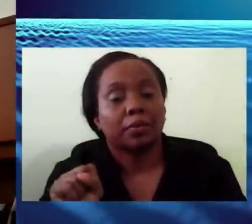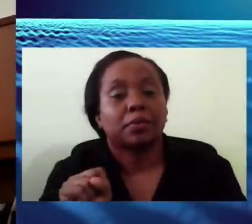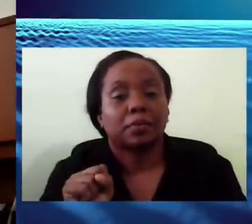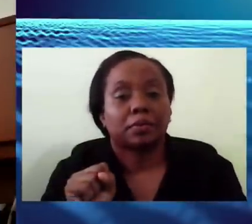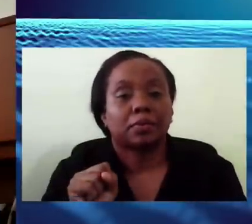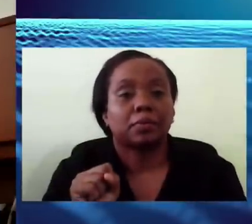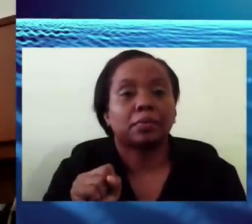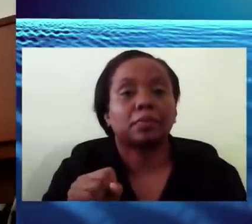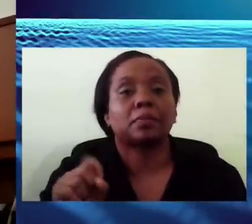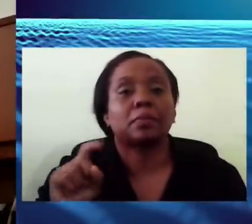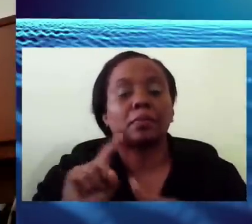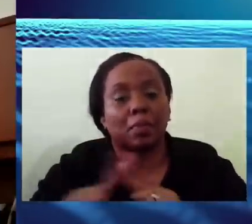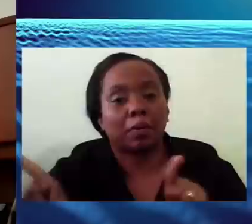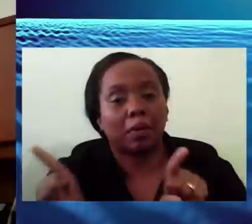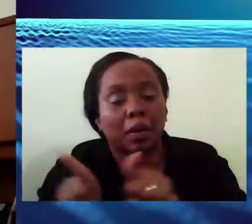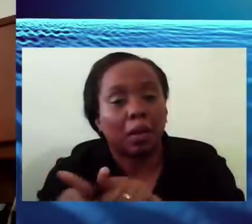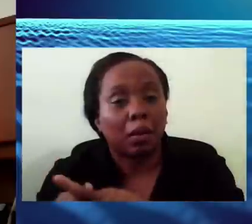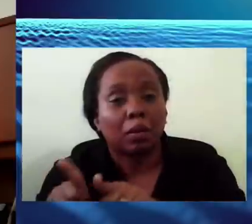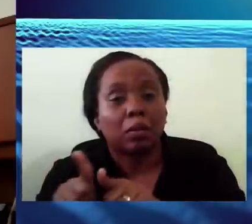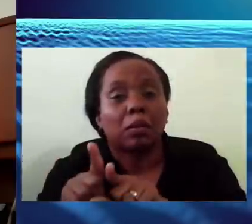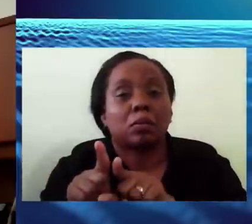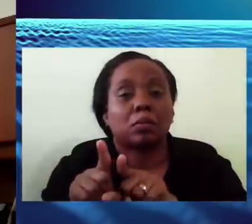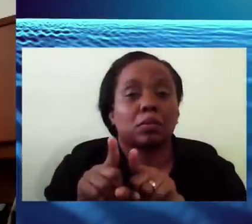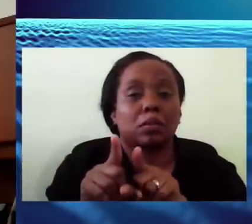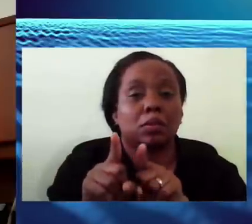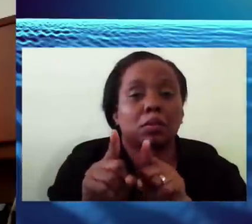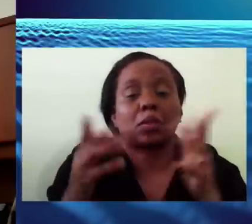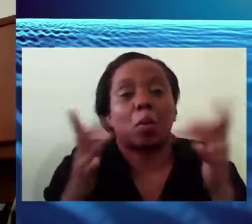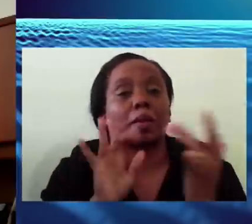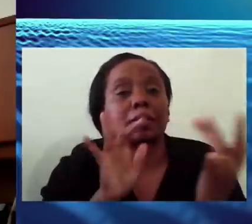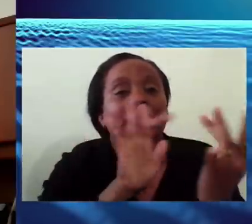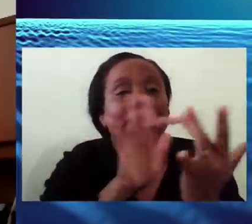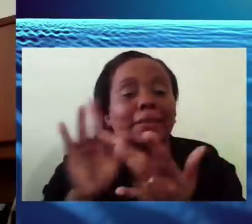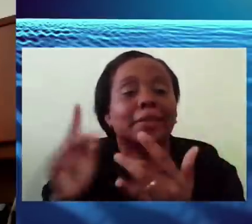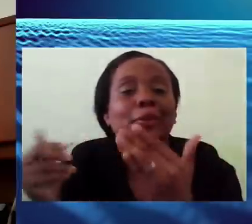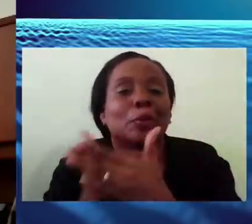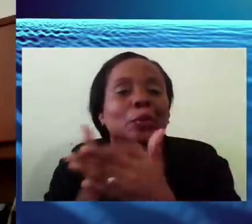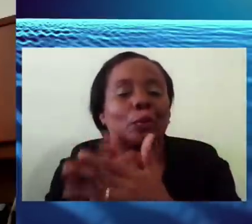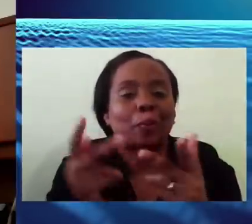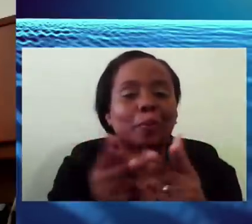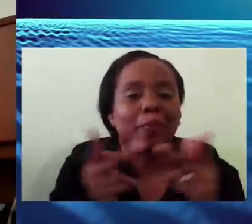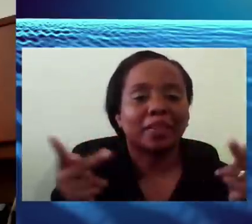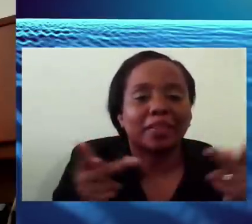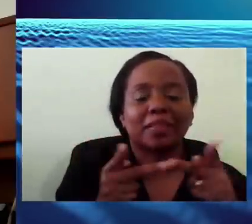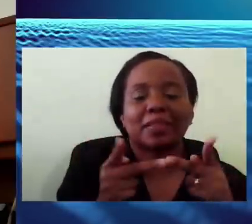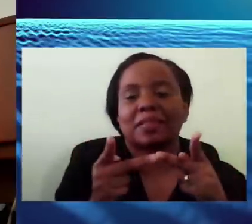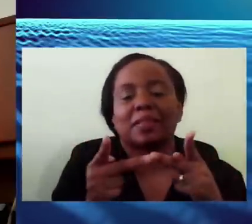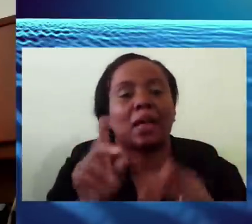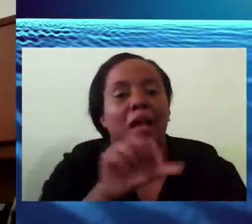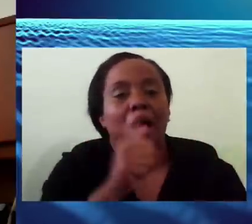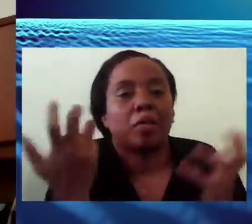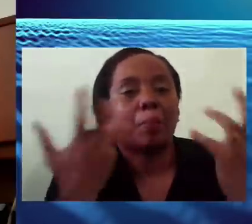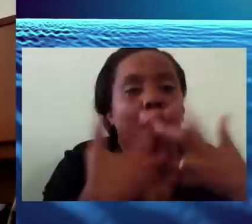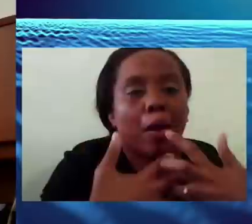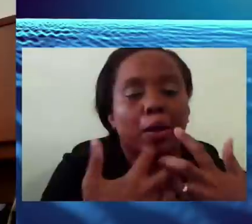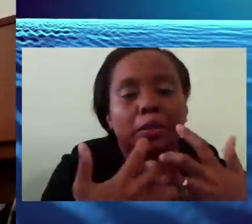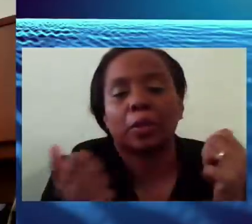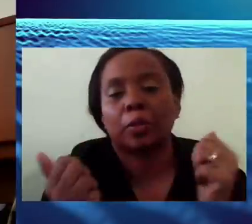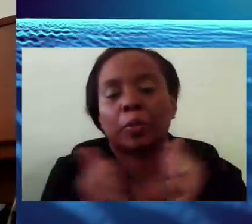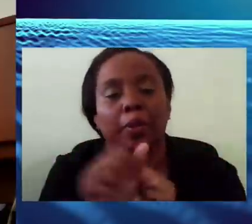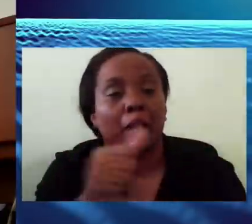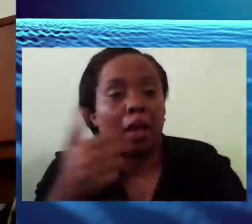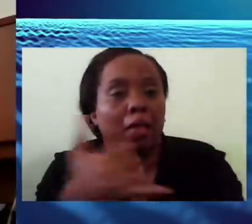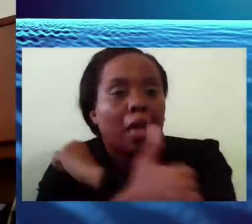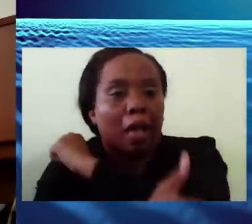been talking about a push into new markets and putting strong emphasis on non-traditional partners and of course on intra-regional